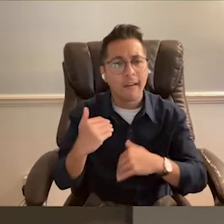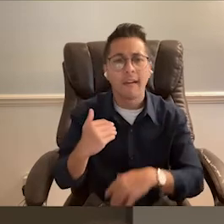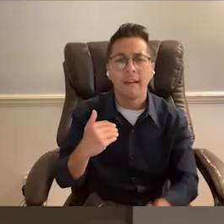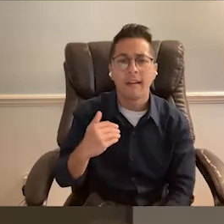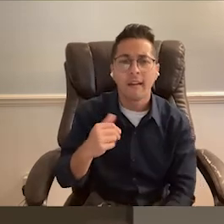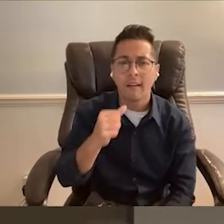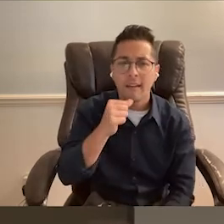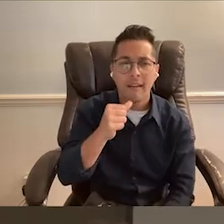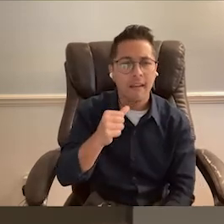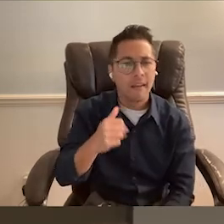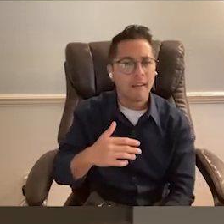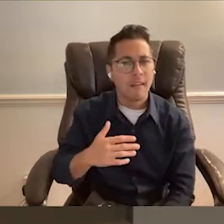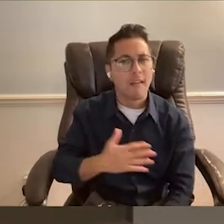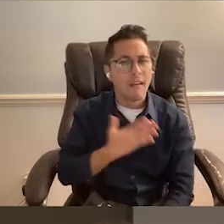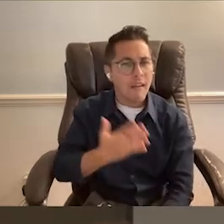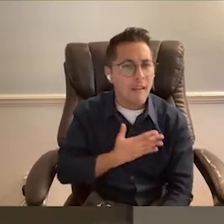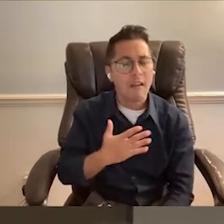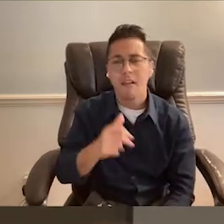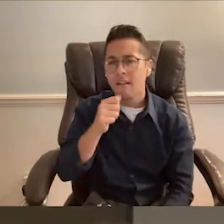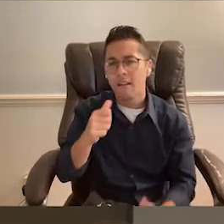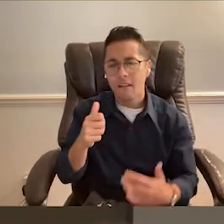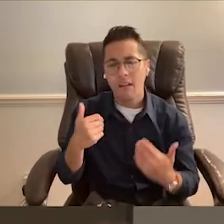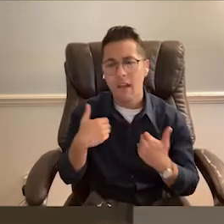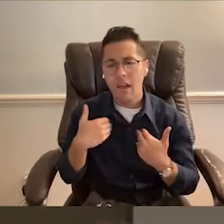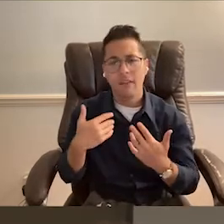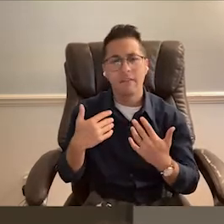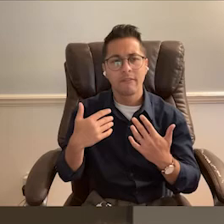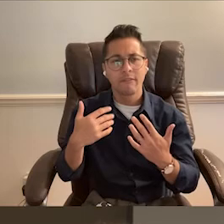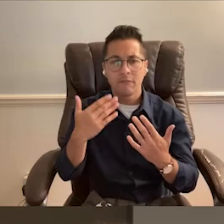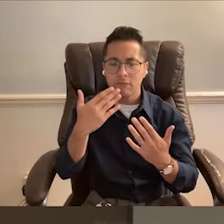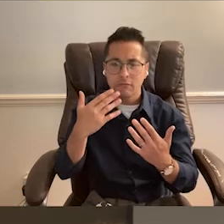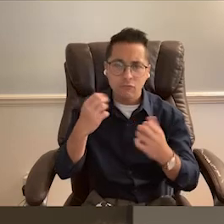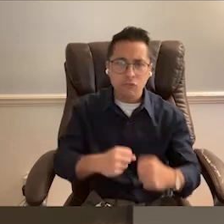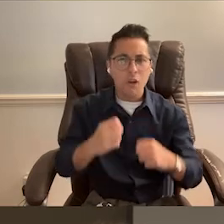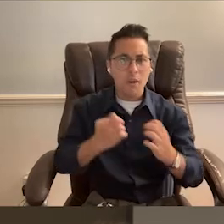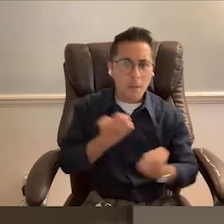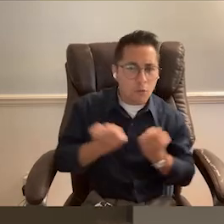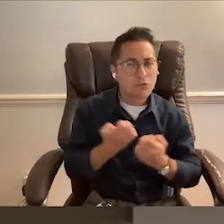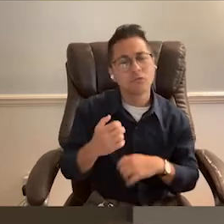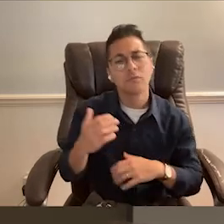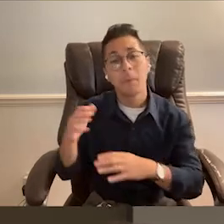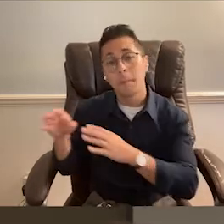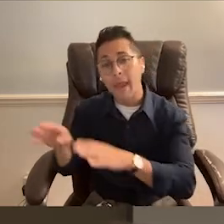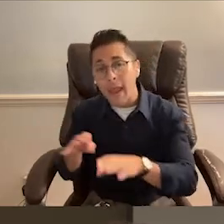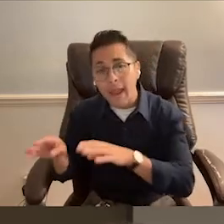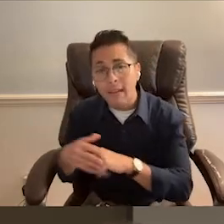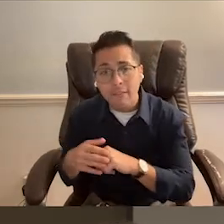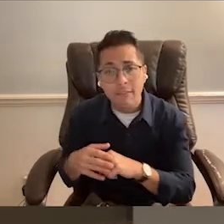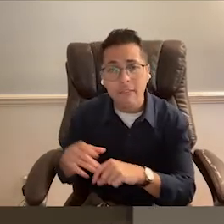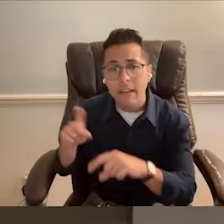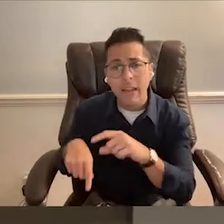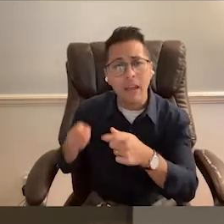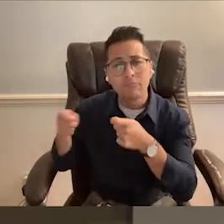or excessive anxiety or guilt. Excessive irritability, lack of emotion or emotional